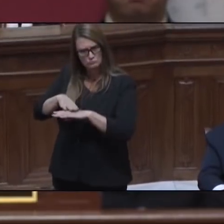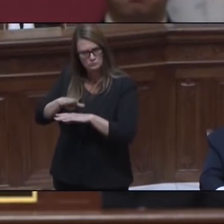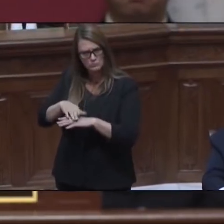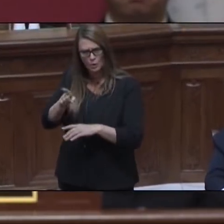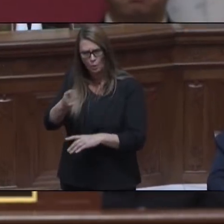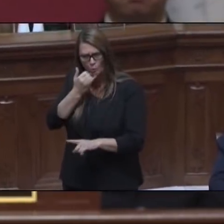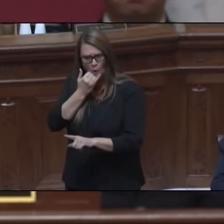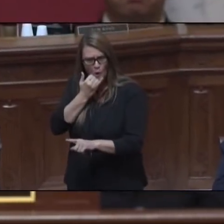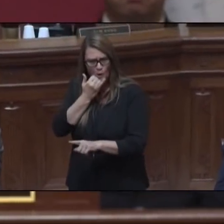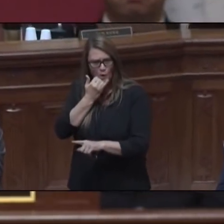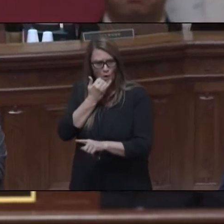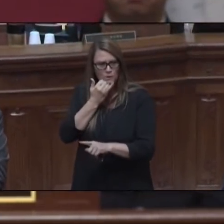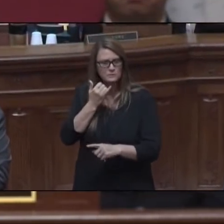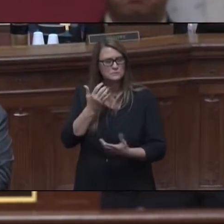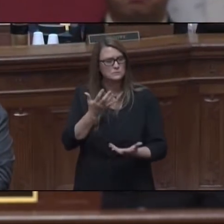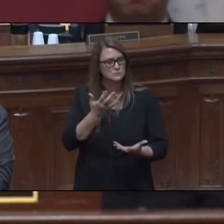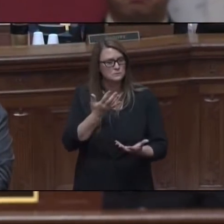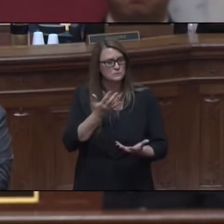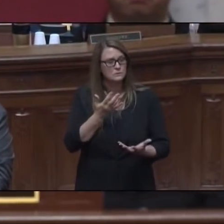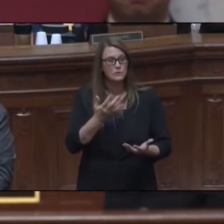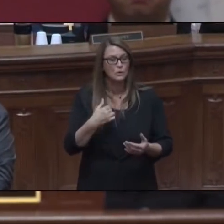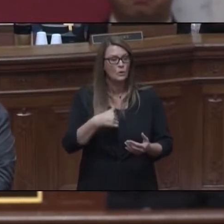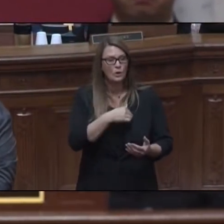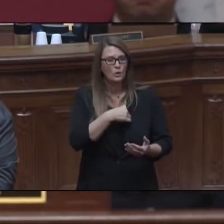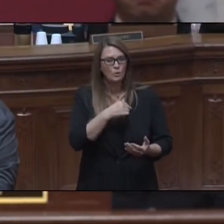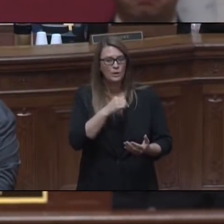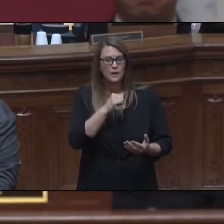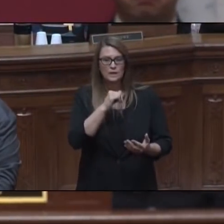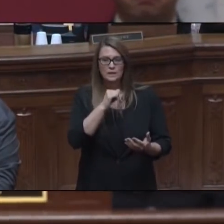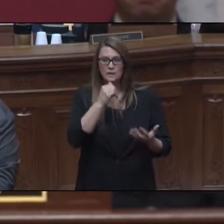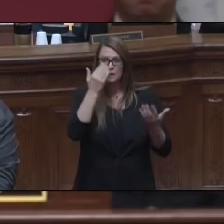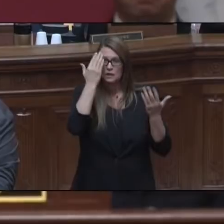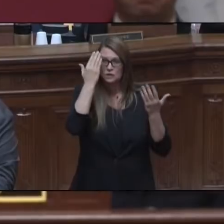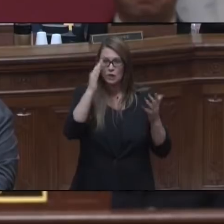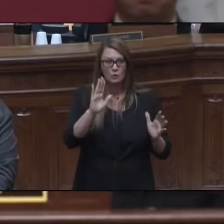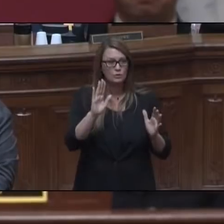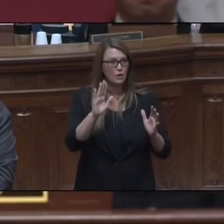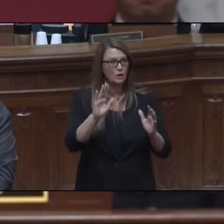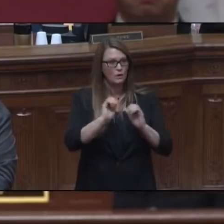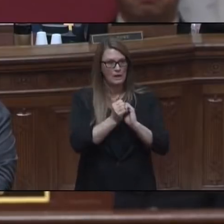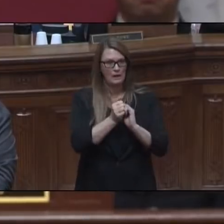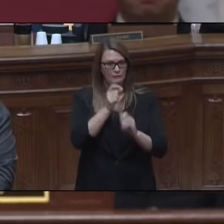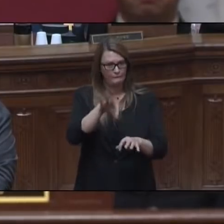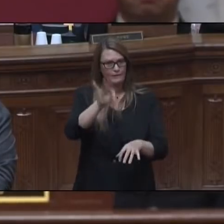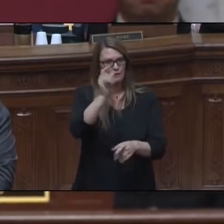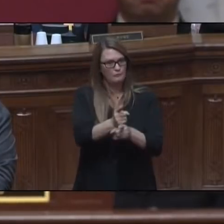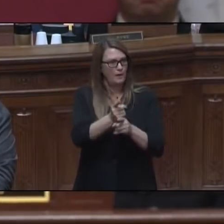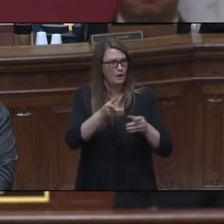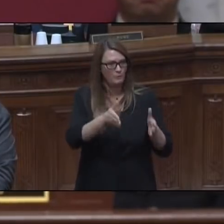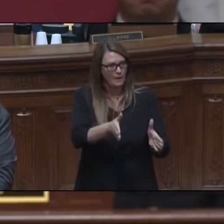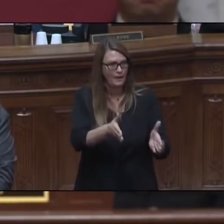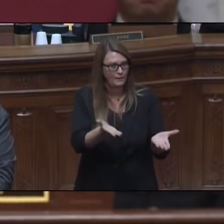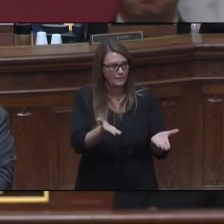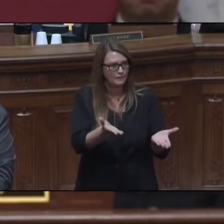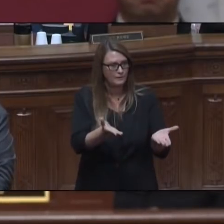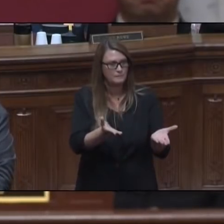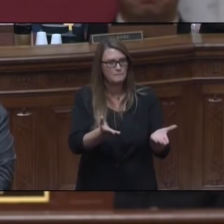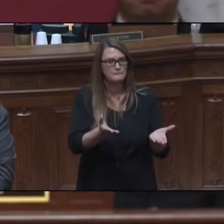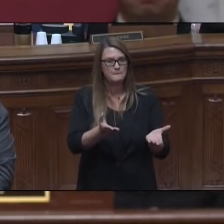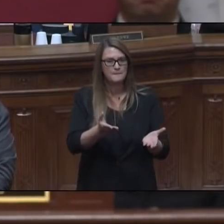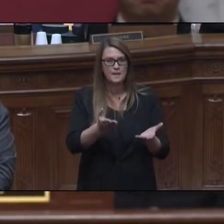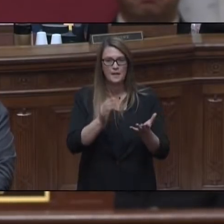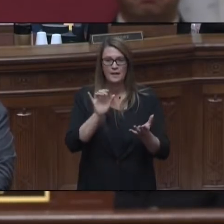That's all there is to it. I really believe we don't get out of holes that we don't know where we are in the hole. I really believe that the